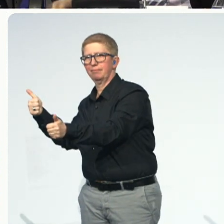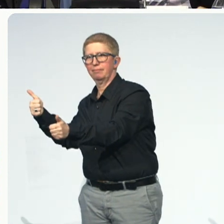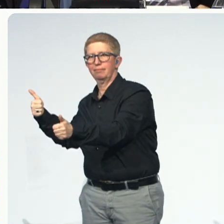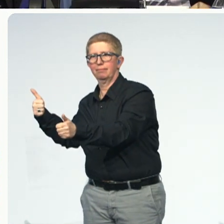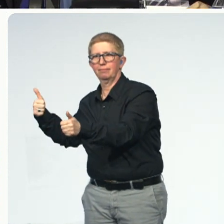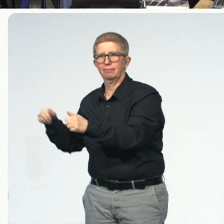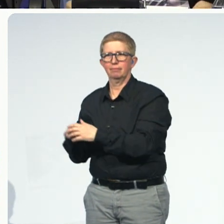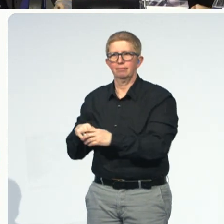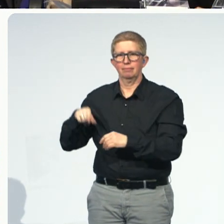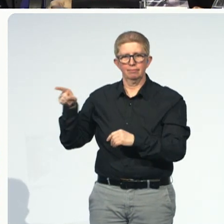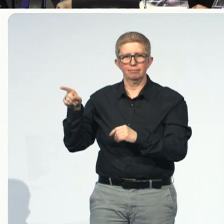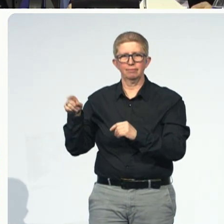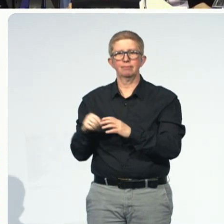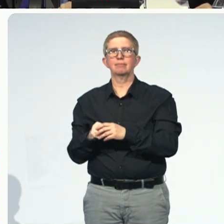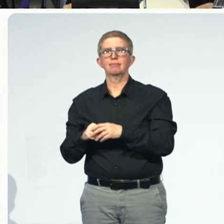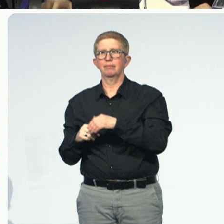of the total population.